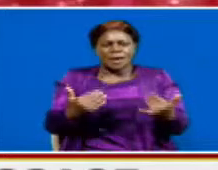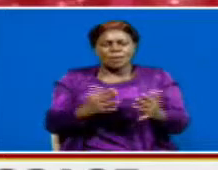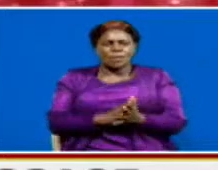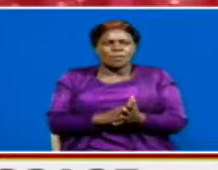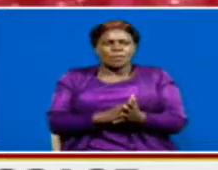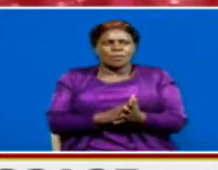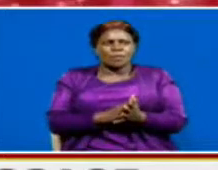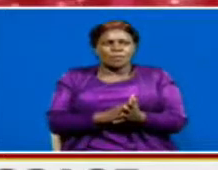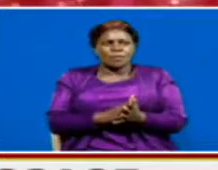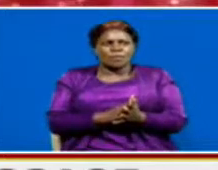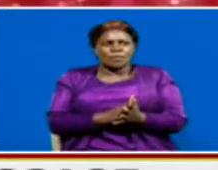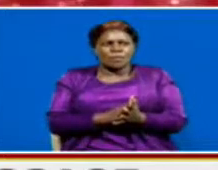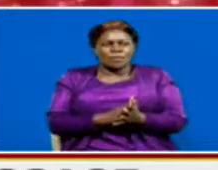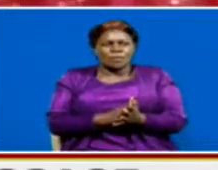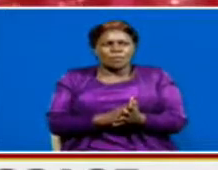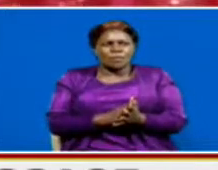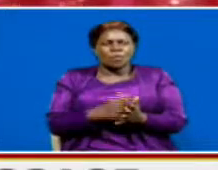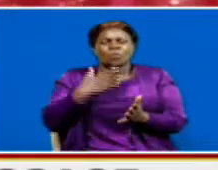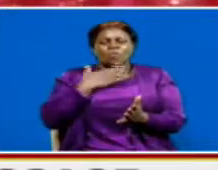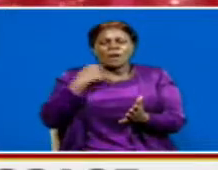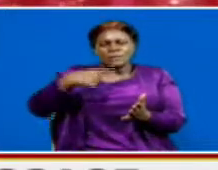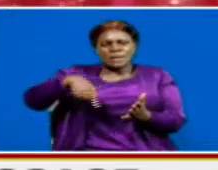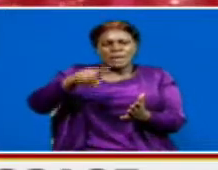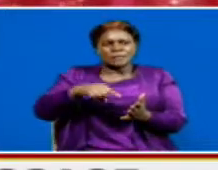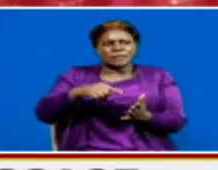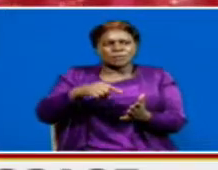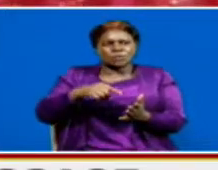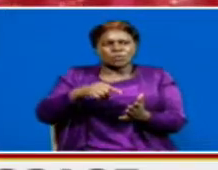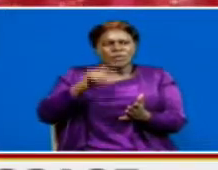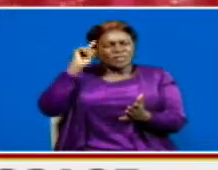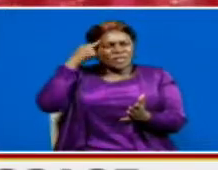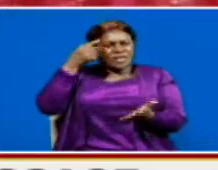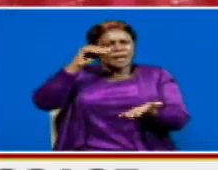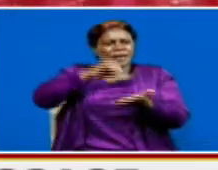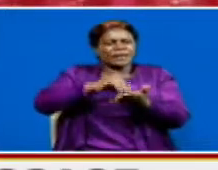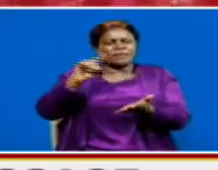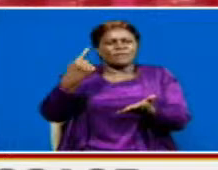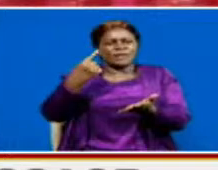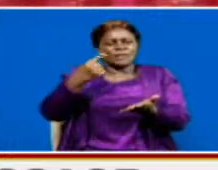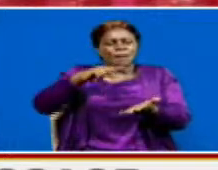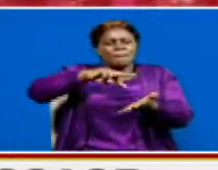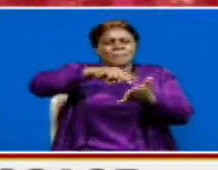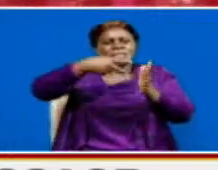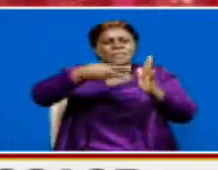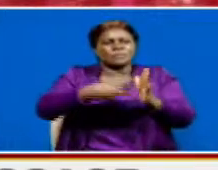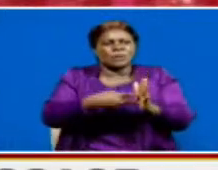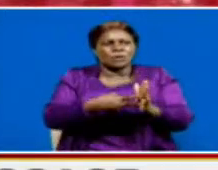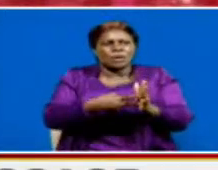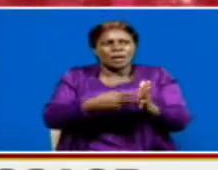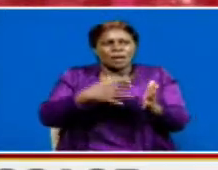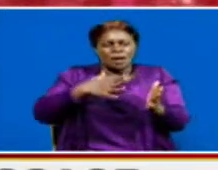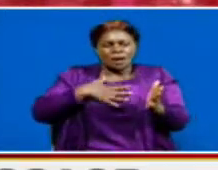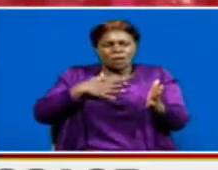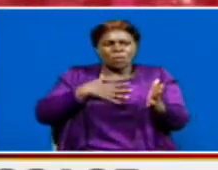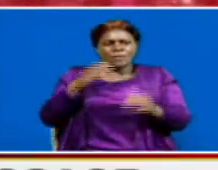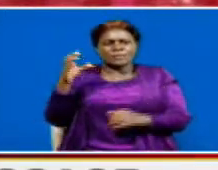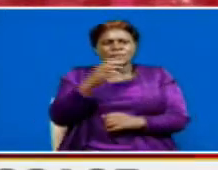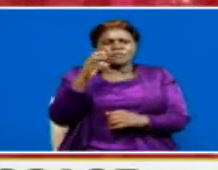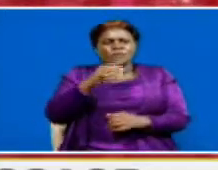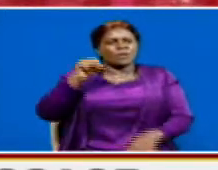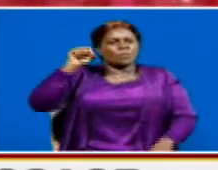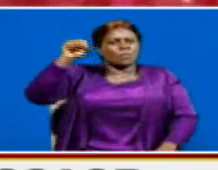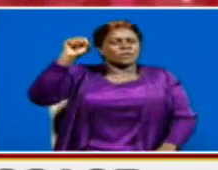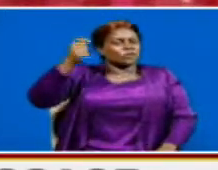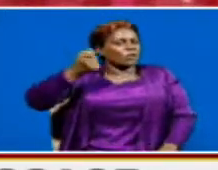of reflection that calls us to revisit the first principles of our civil and